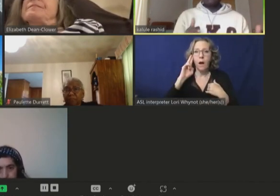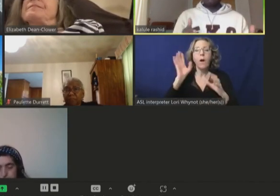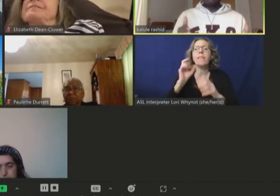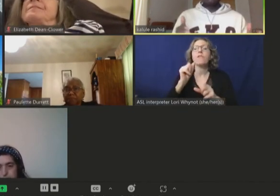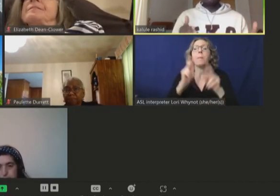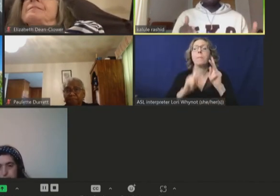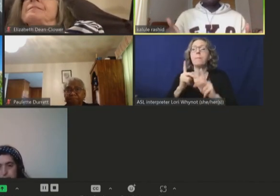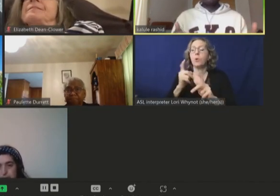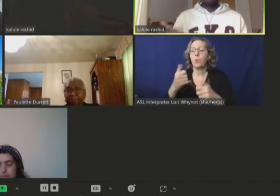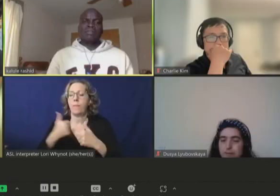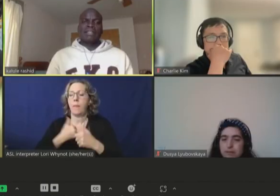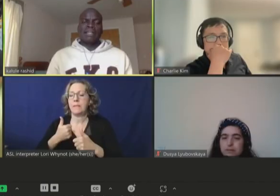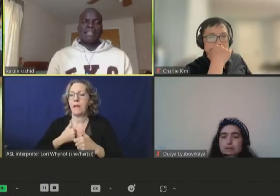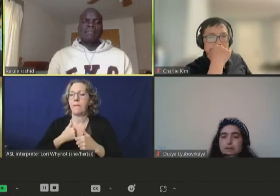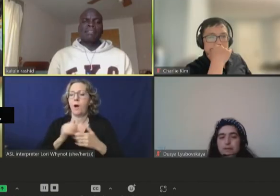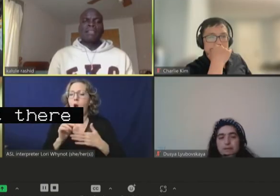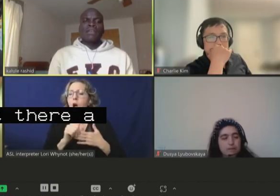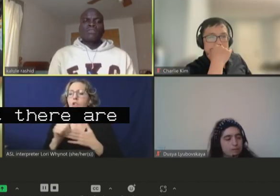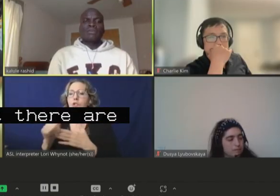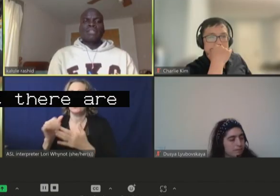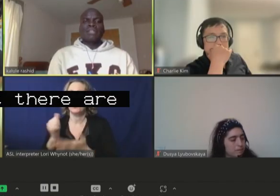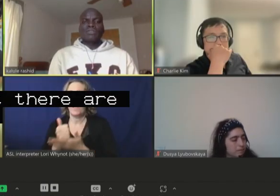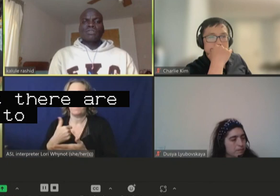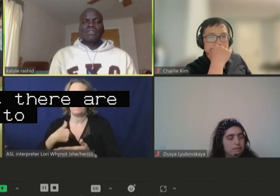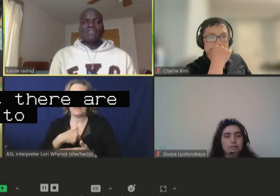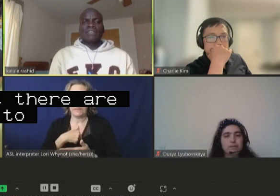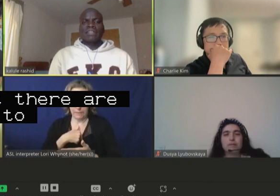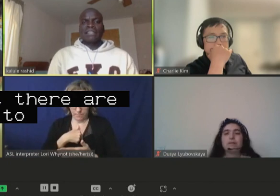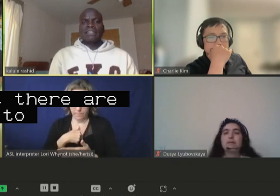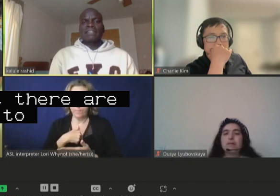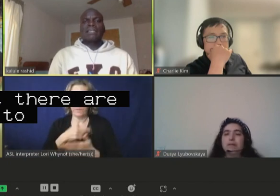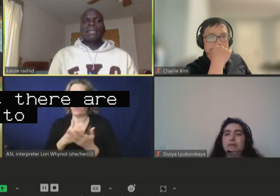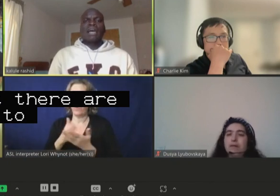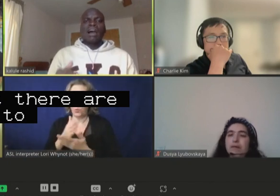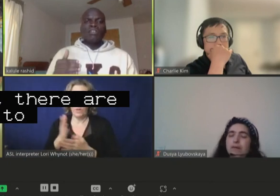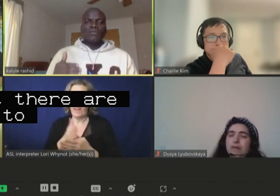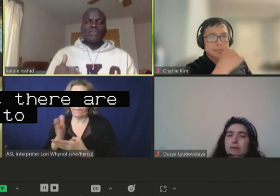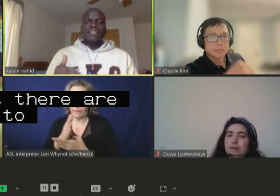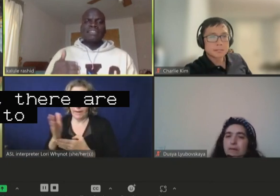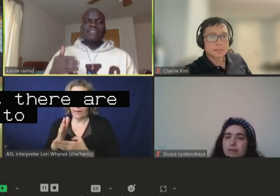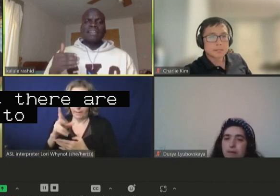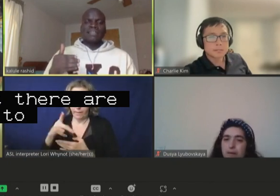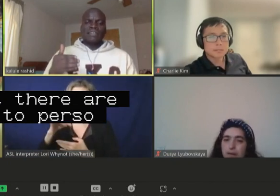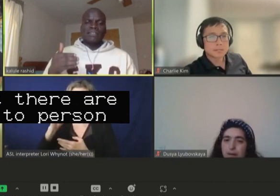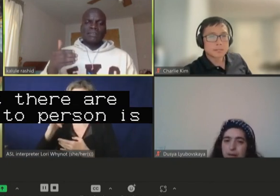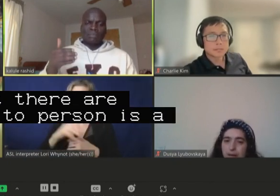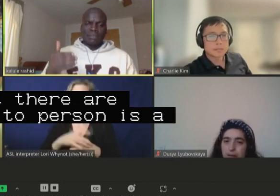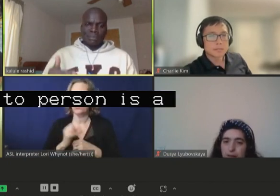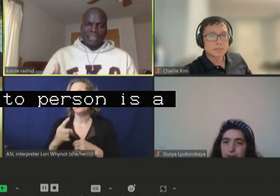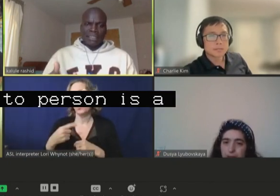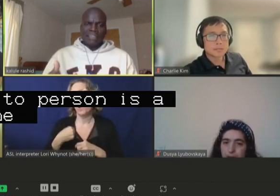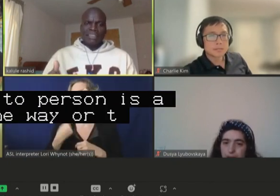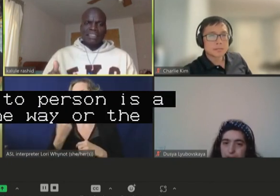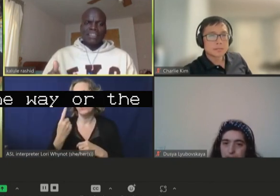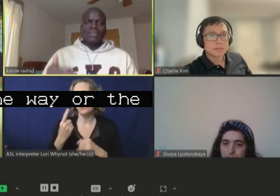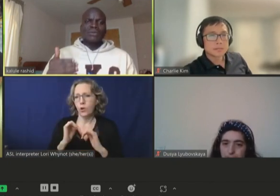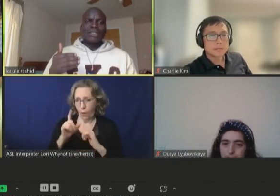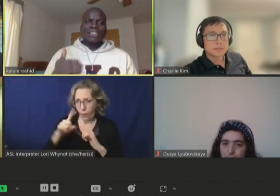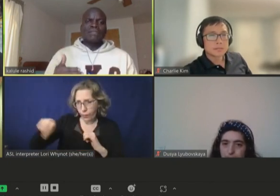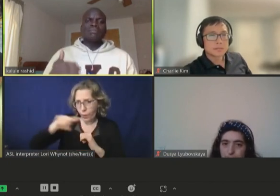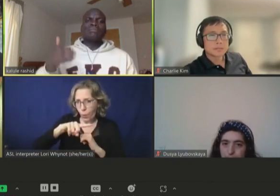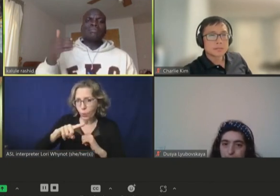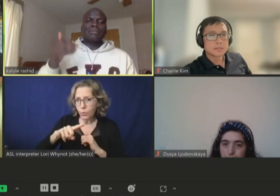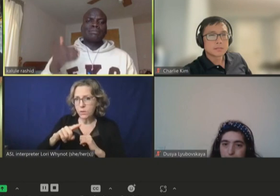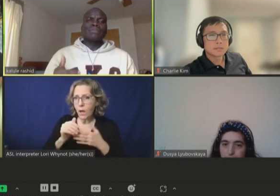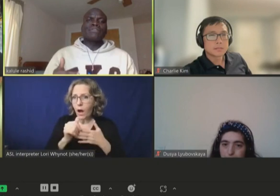with disability in one way or the other. So my question is here that how far these ushers are prepared to